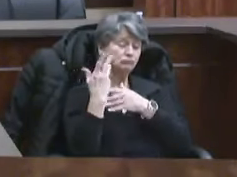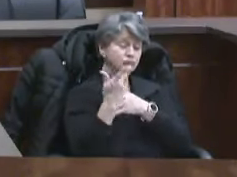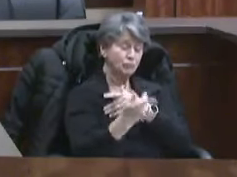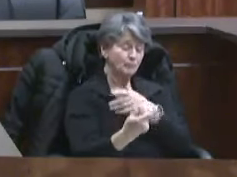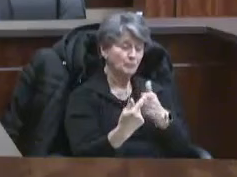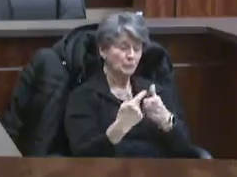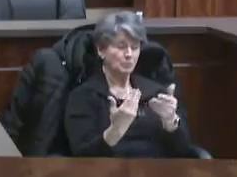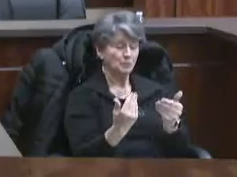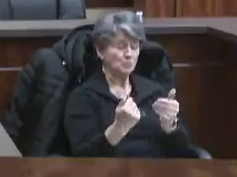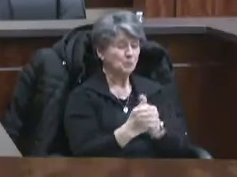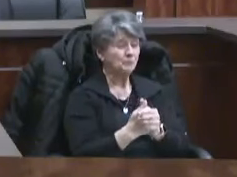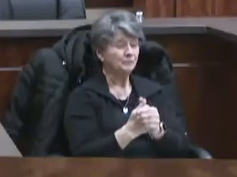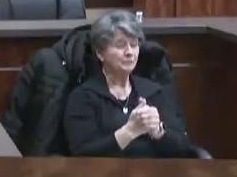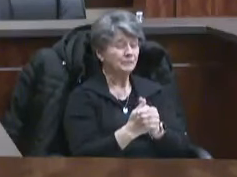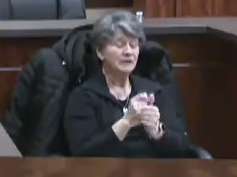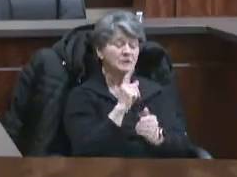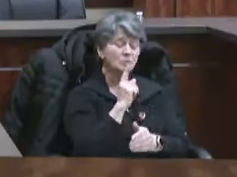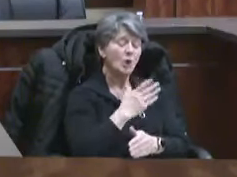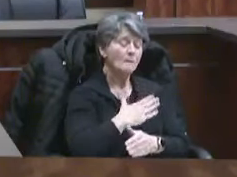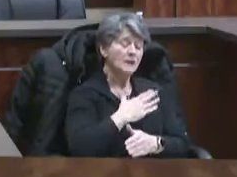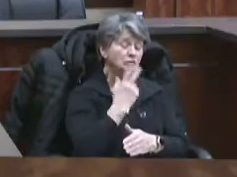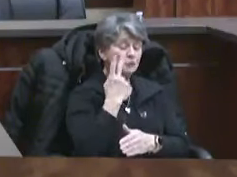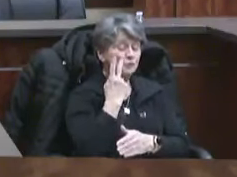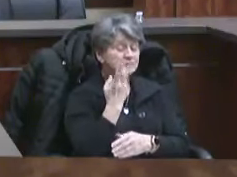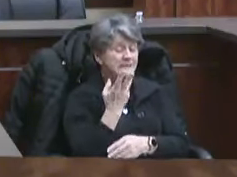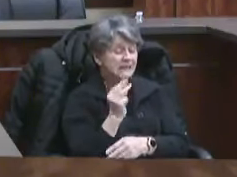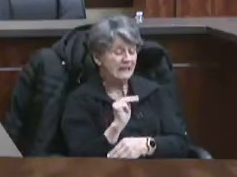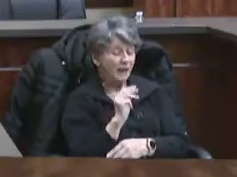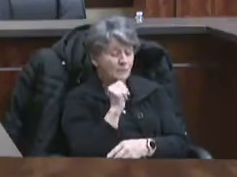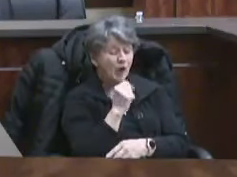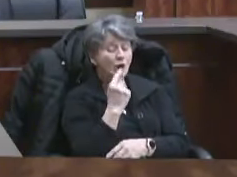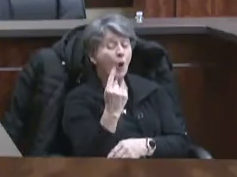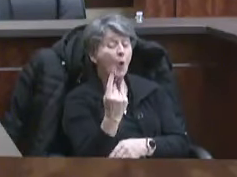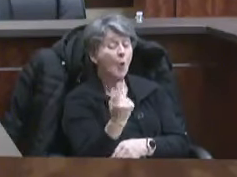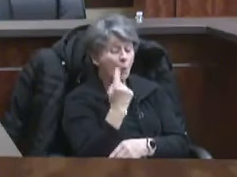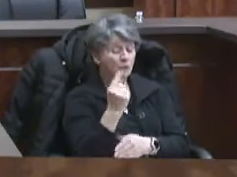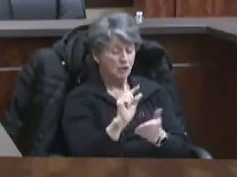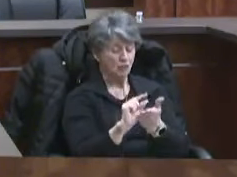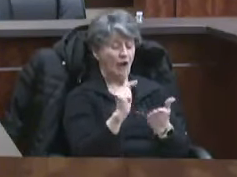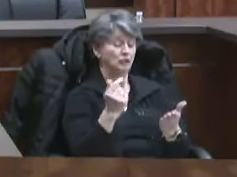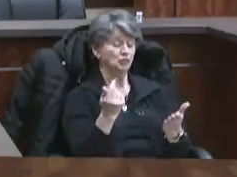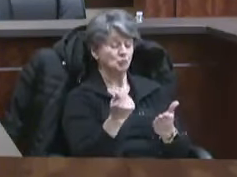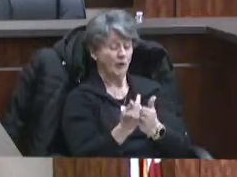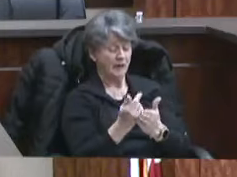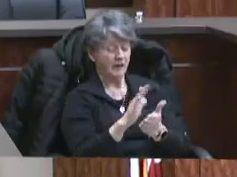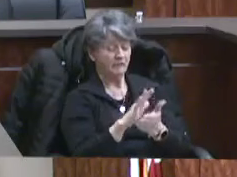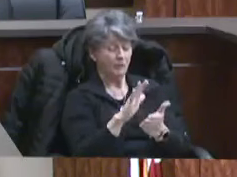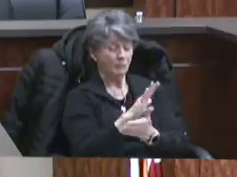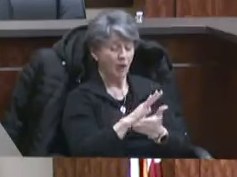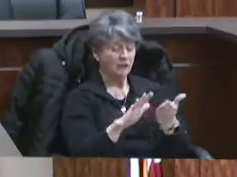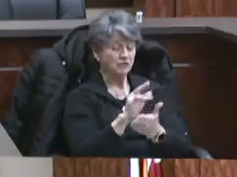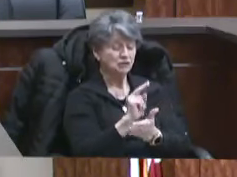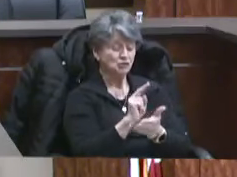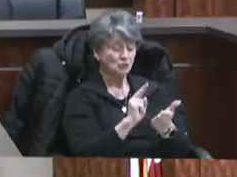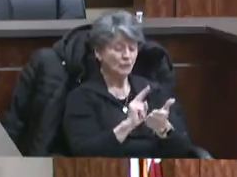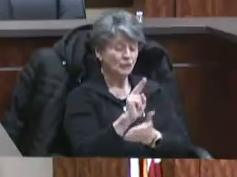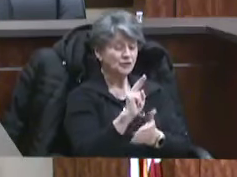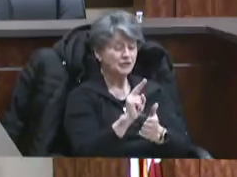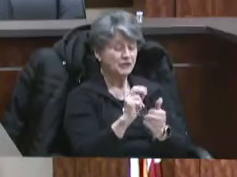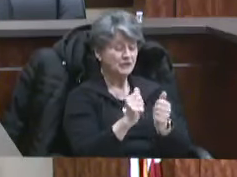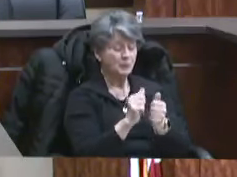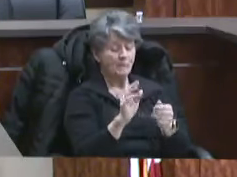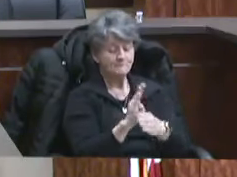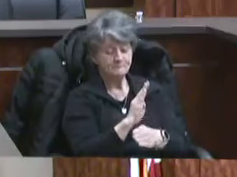And again, it's a real pleasure to see them not just graduating from college and universities with